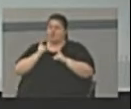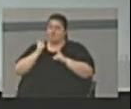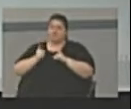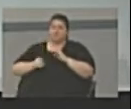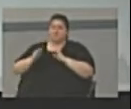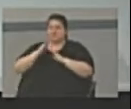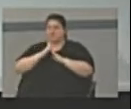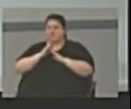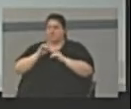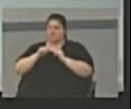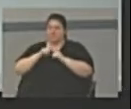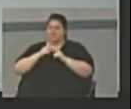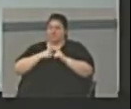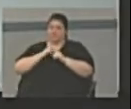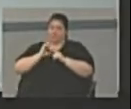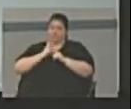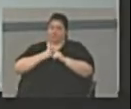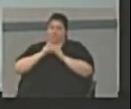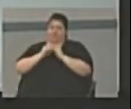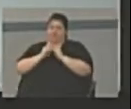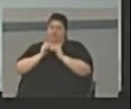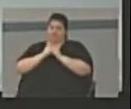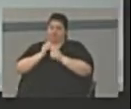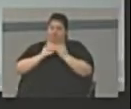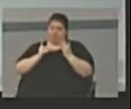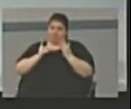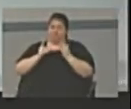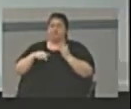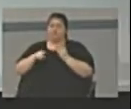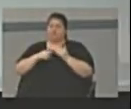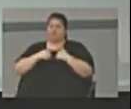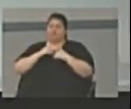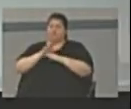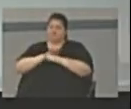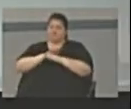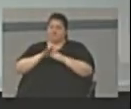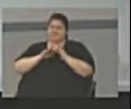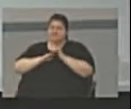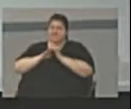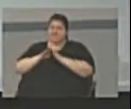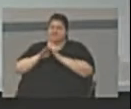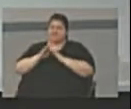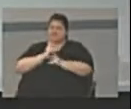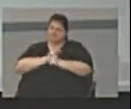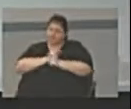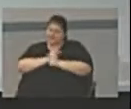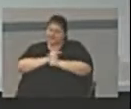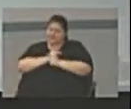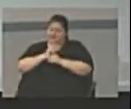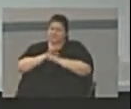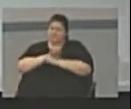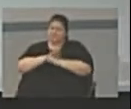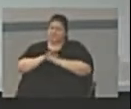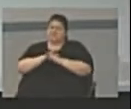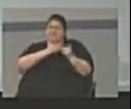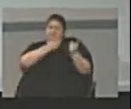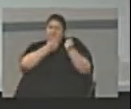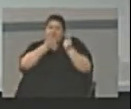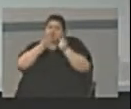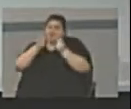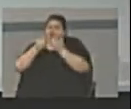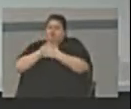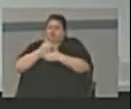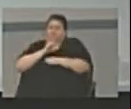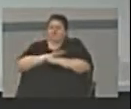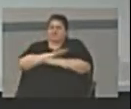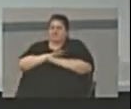met with someone. Looking at business development, retaining businesses, drawing new businesses in, and really, as